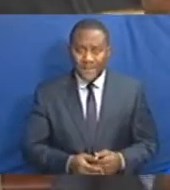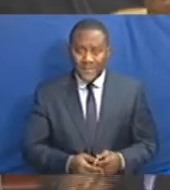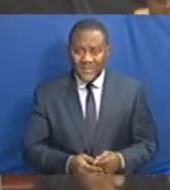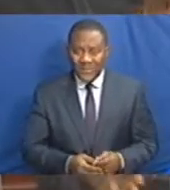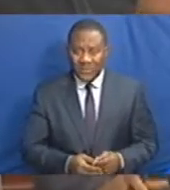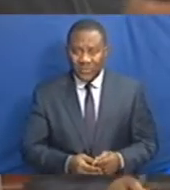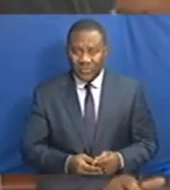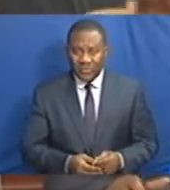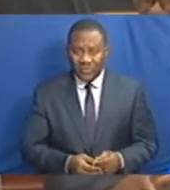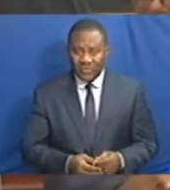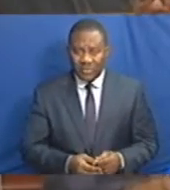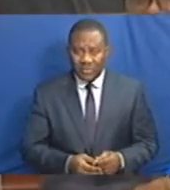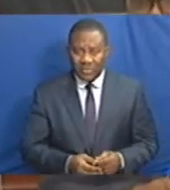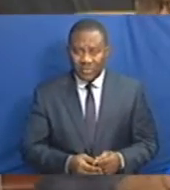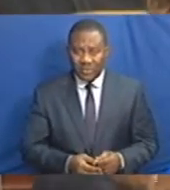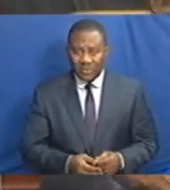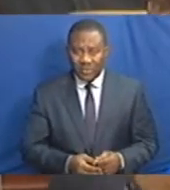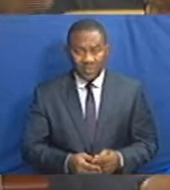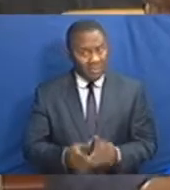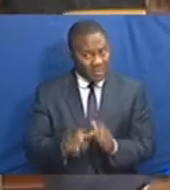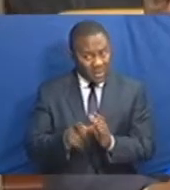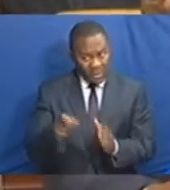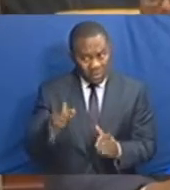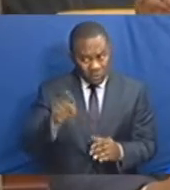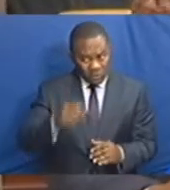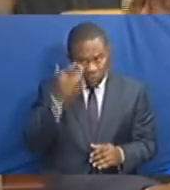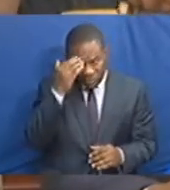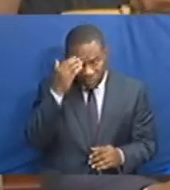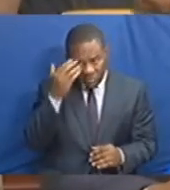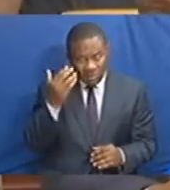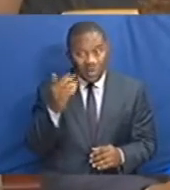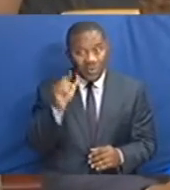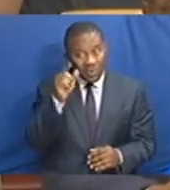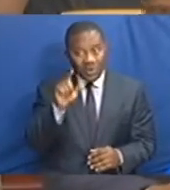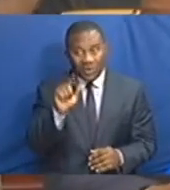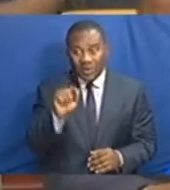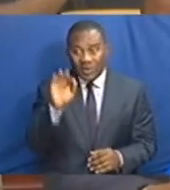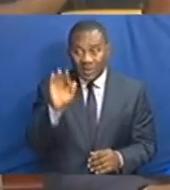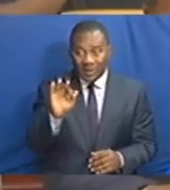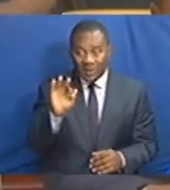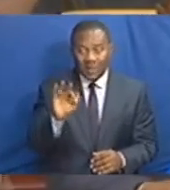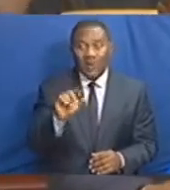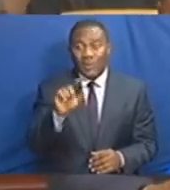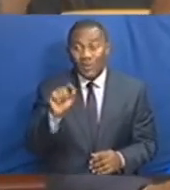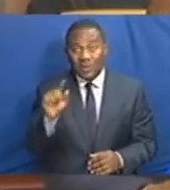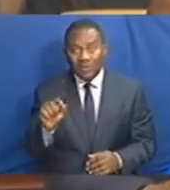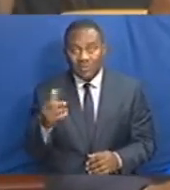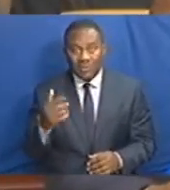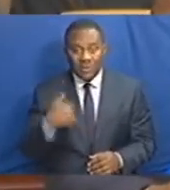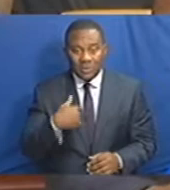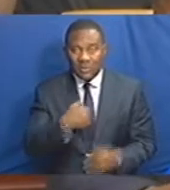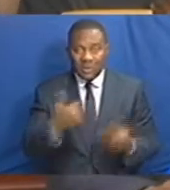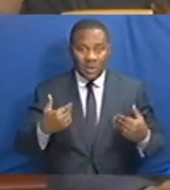Ghana 6 basis points ahead, then you should know that come 2019 and 2020, when we